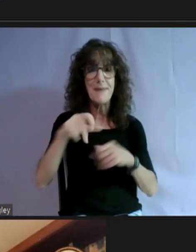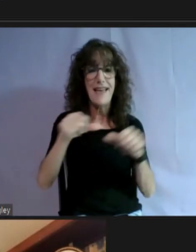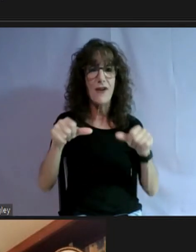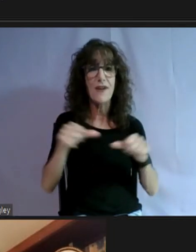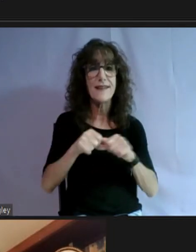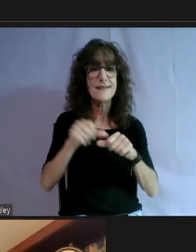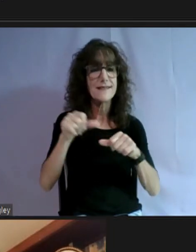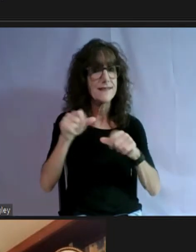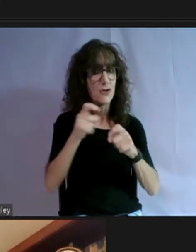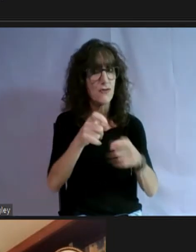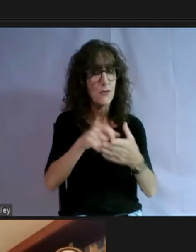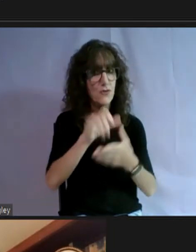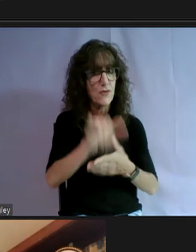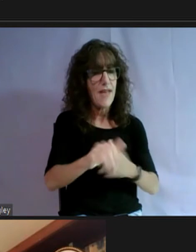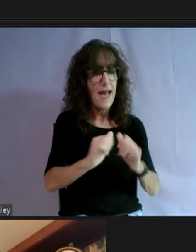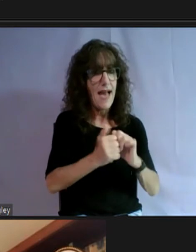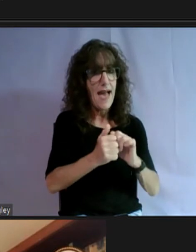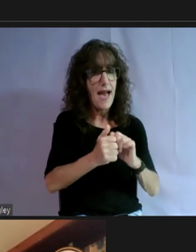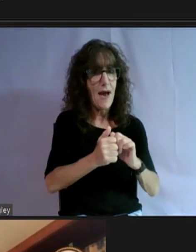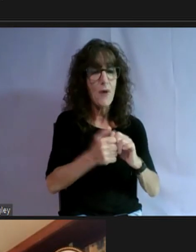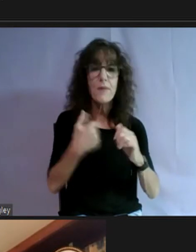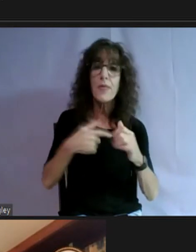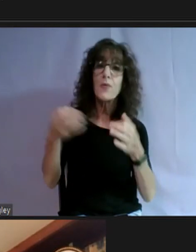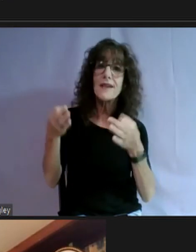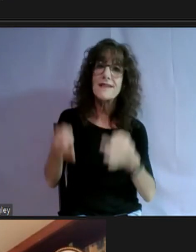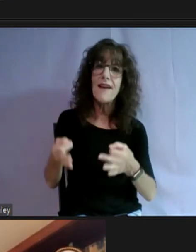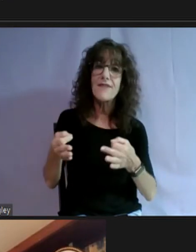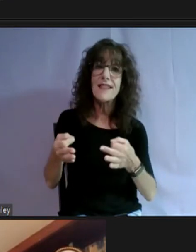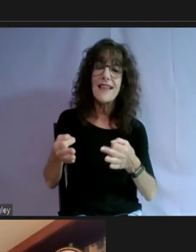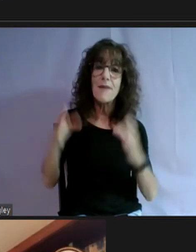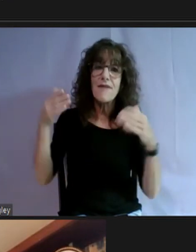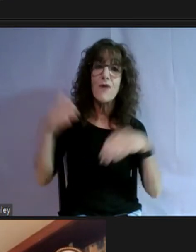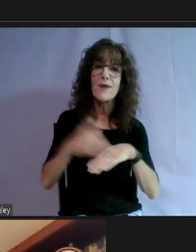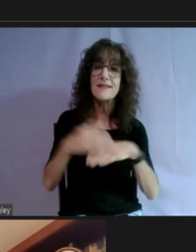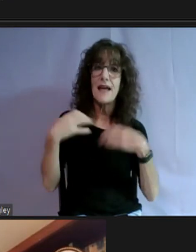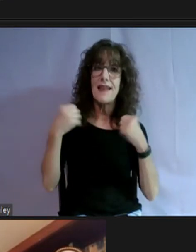So we definitely have been focusing